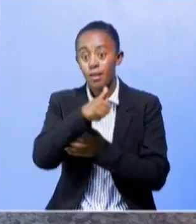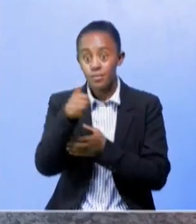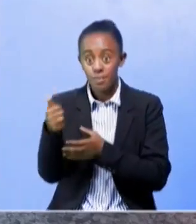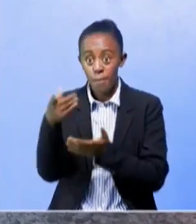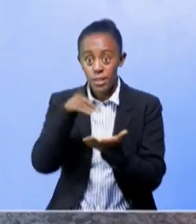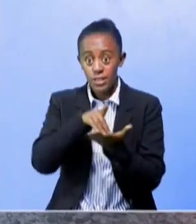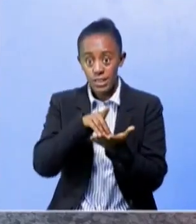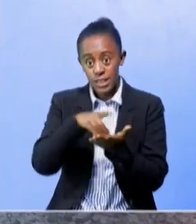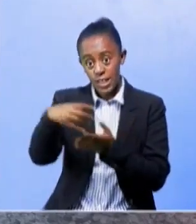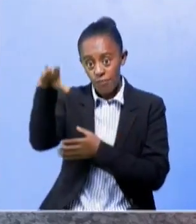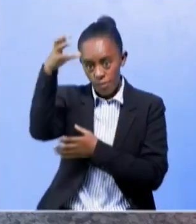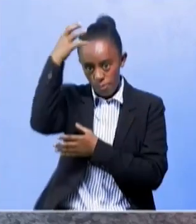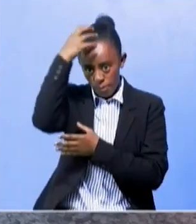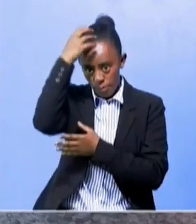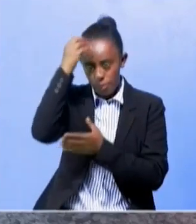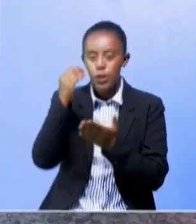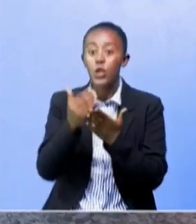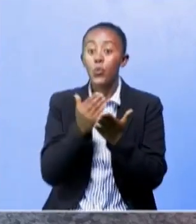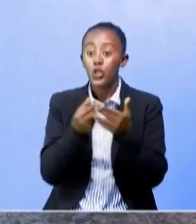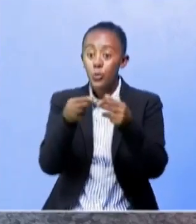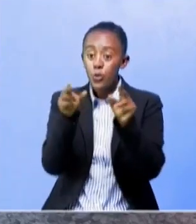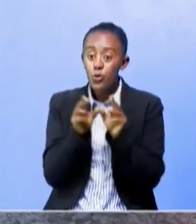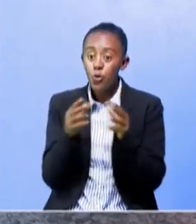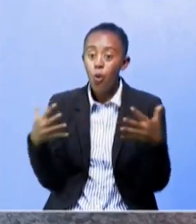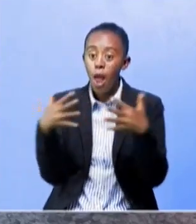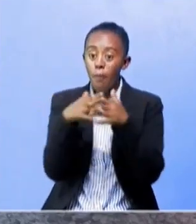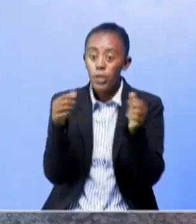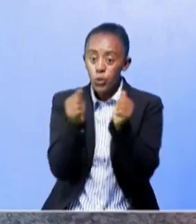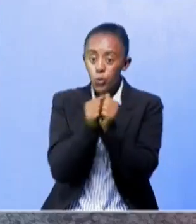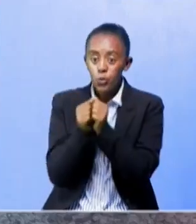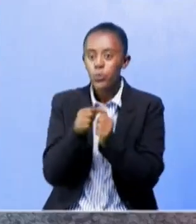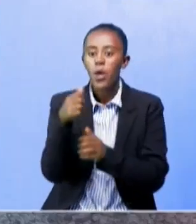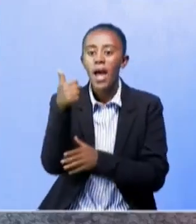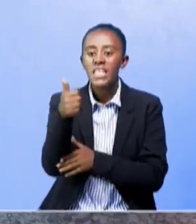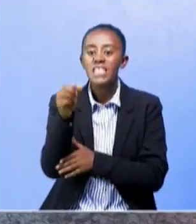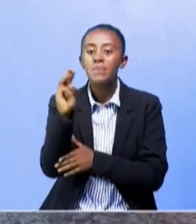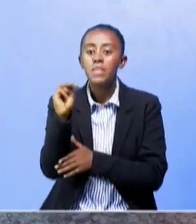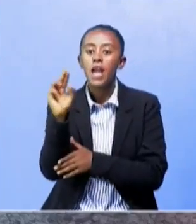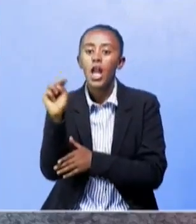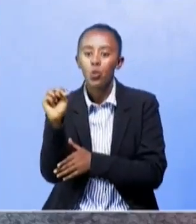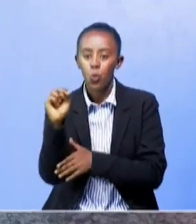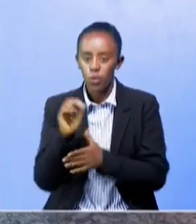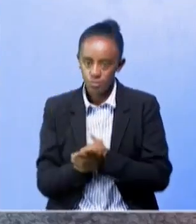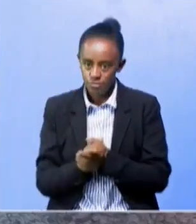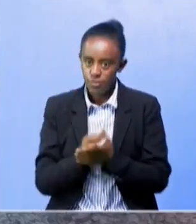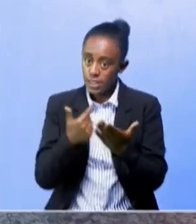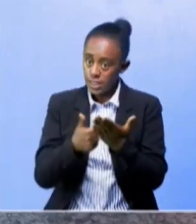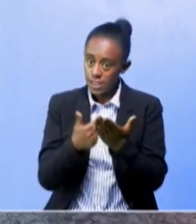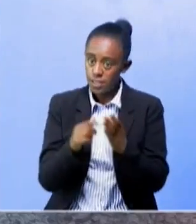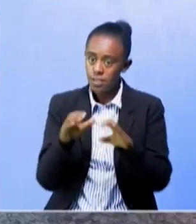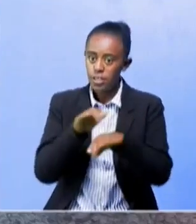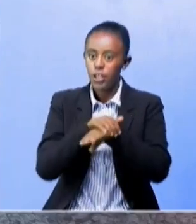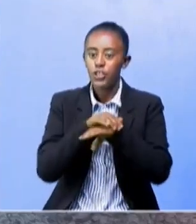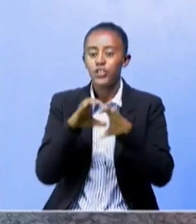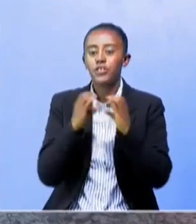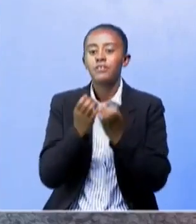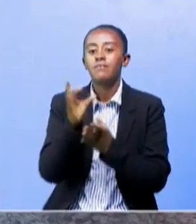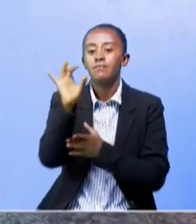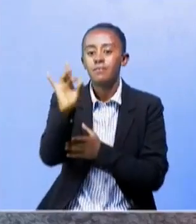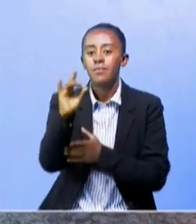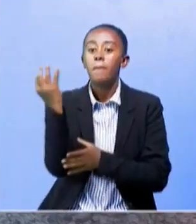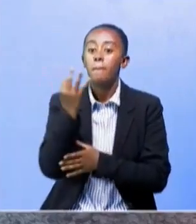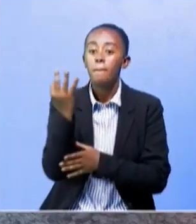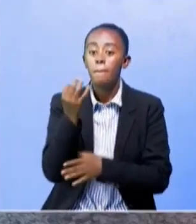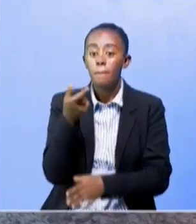City Government Education Bureau in collaboration with Addis Media Network. This is English for Grade 8. The presenter